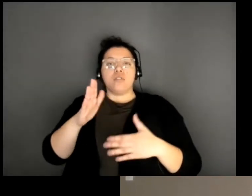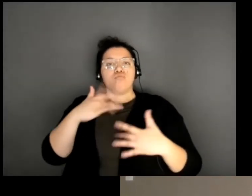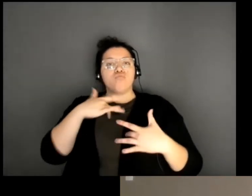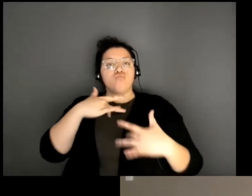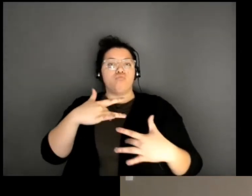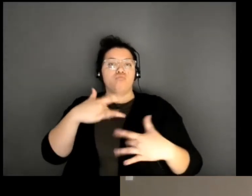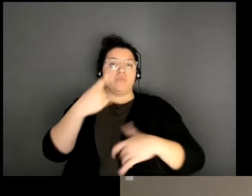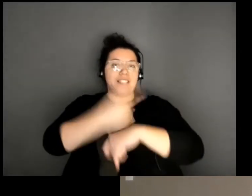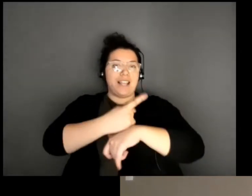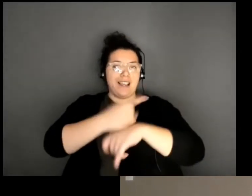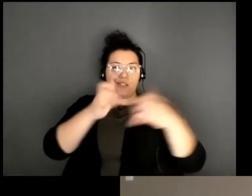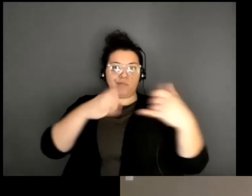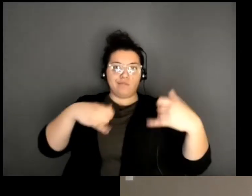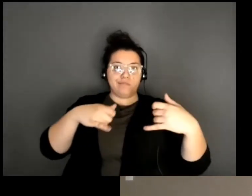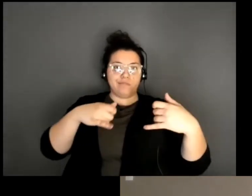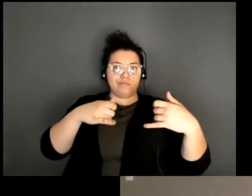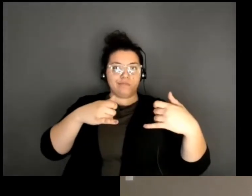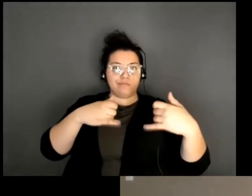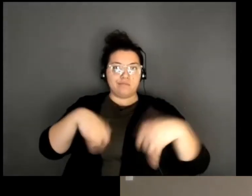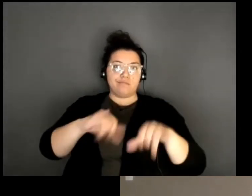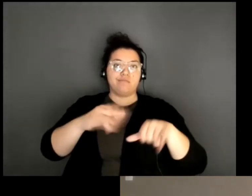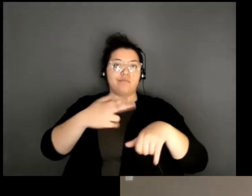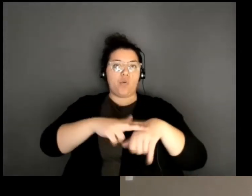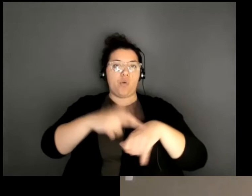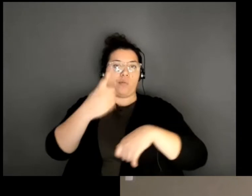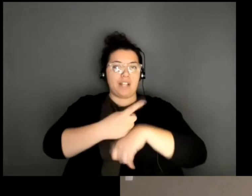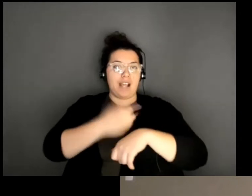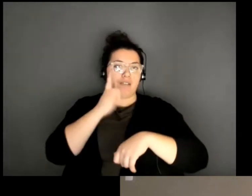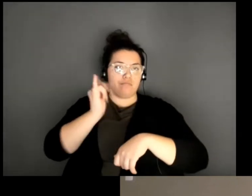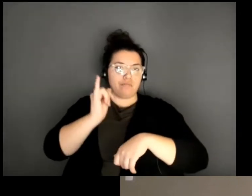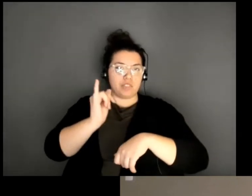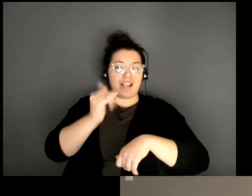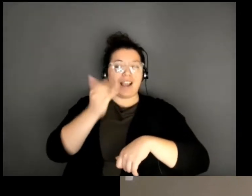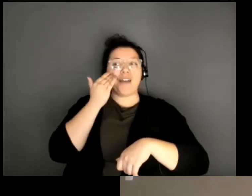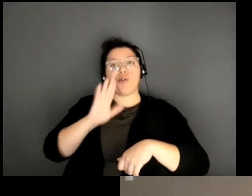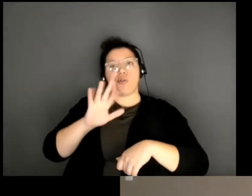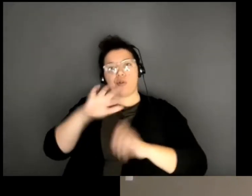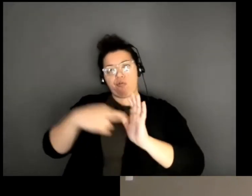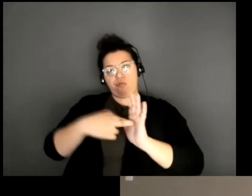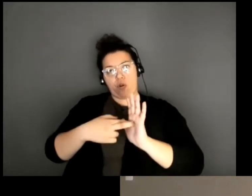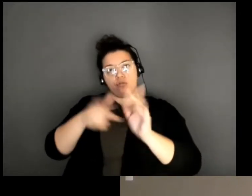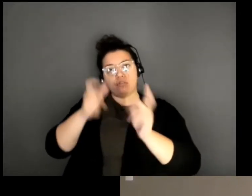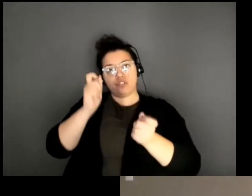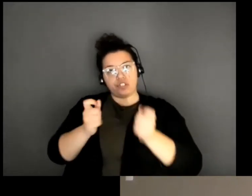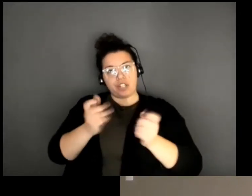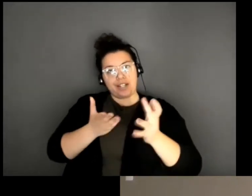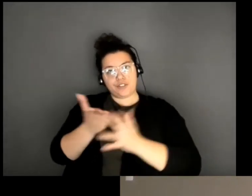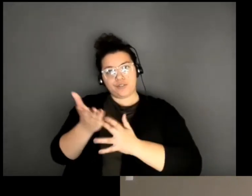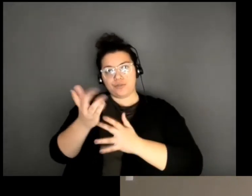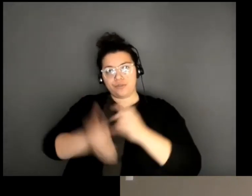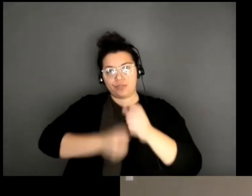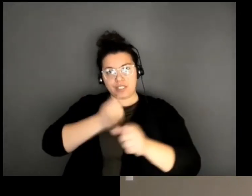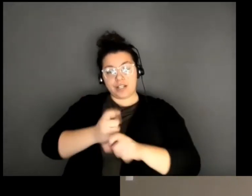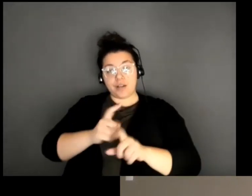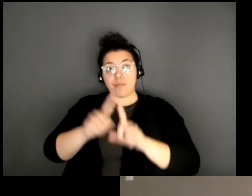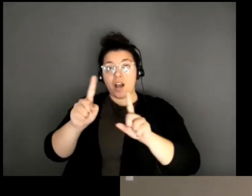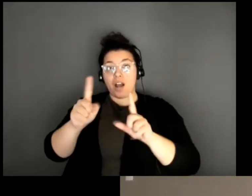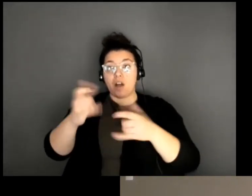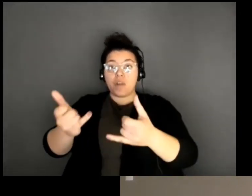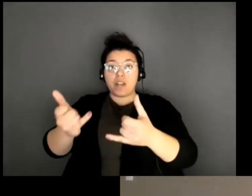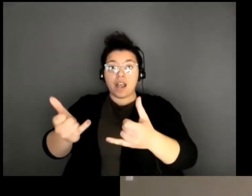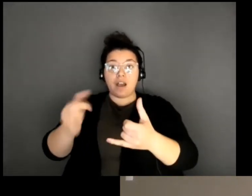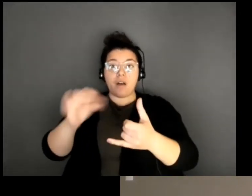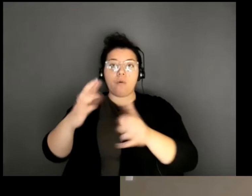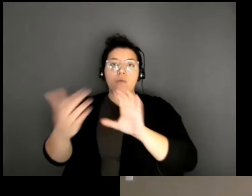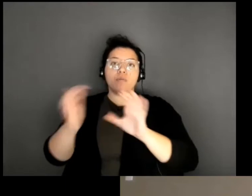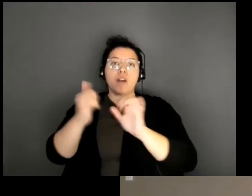know your day has changed over the years. You have different roles and responsibilities. What does it look like today? And maybe back when you were at the front desk, what